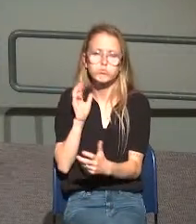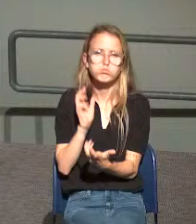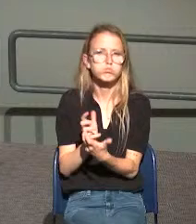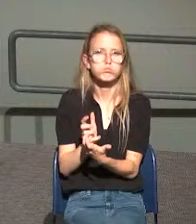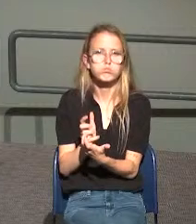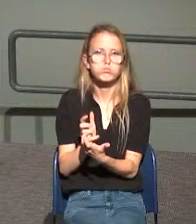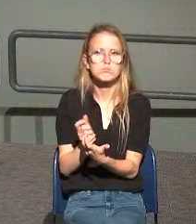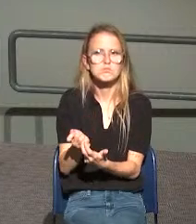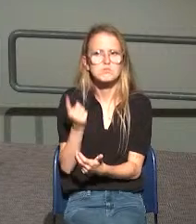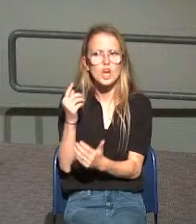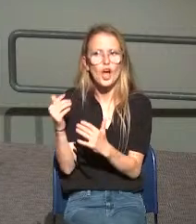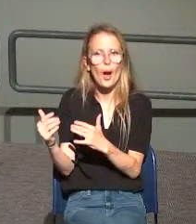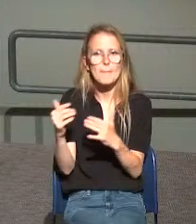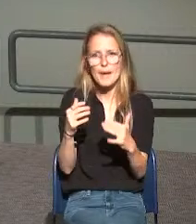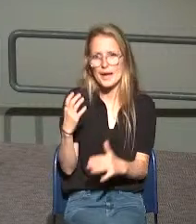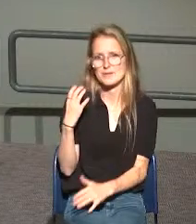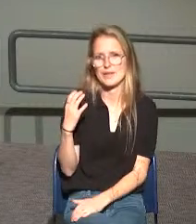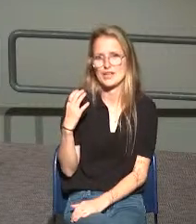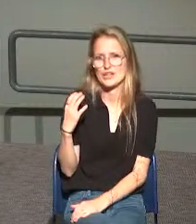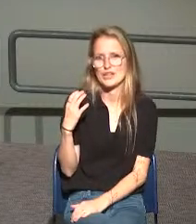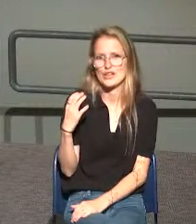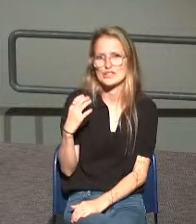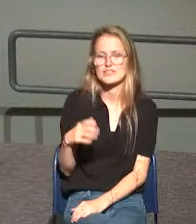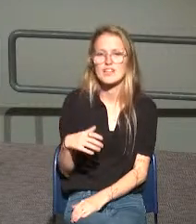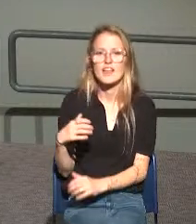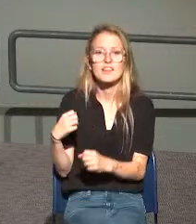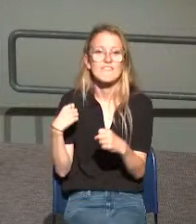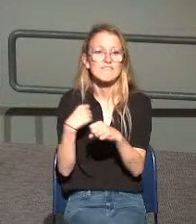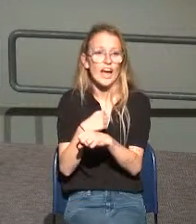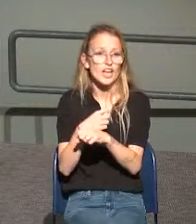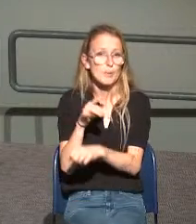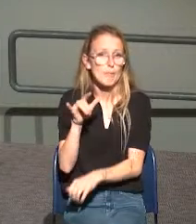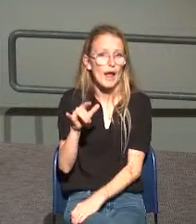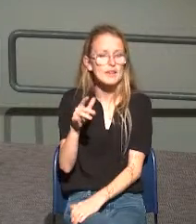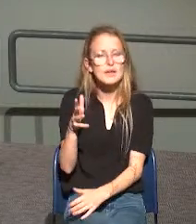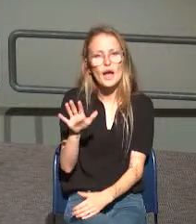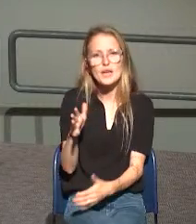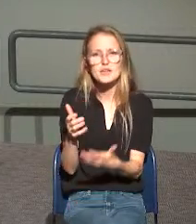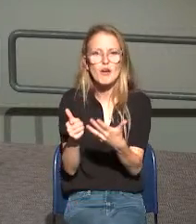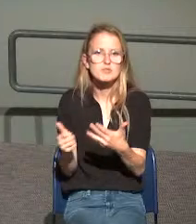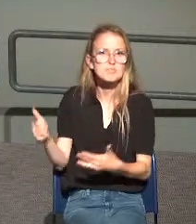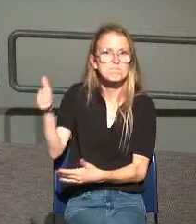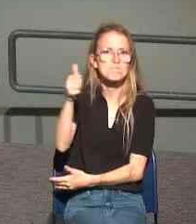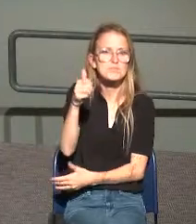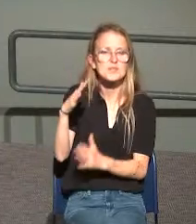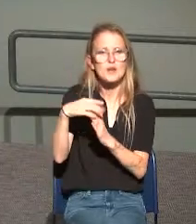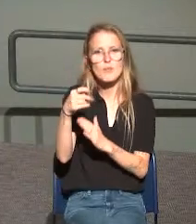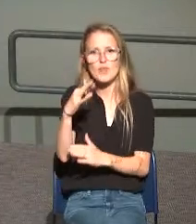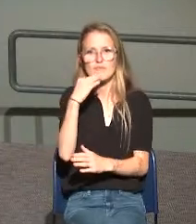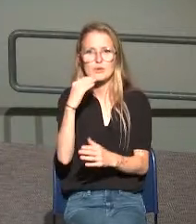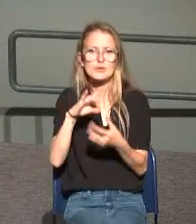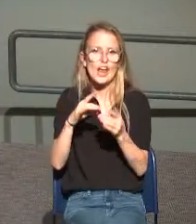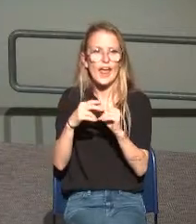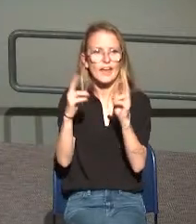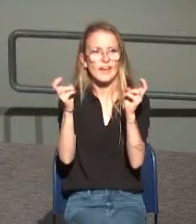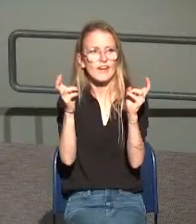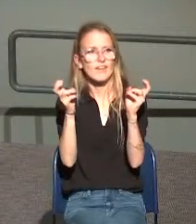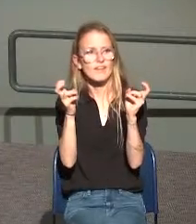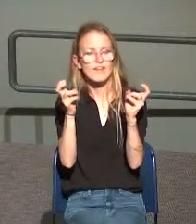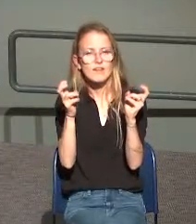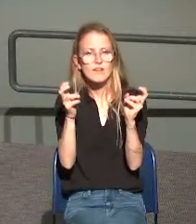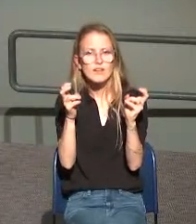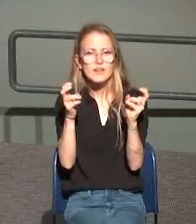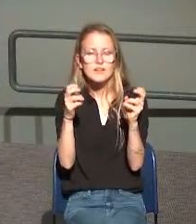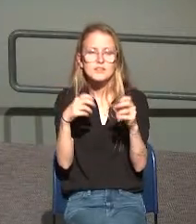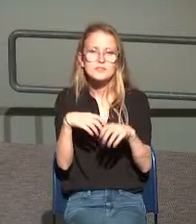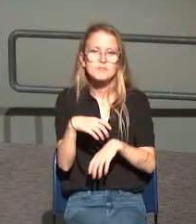especially combat commanders, the fighter pilot in the Air Force is, kind of the top of the food chain, if you will. And, fighter squadron